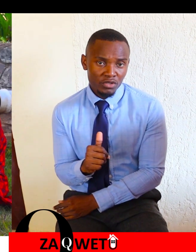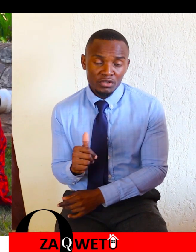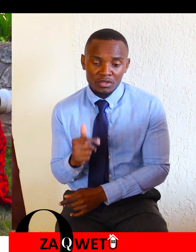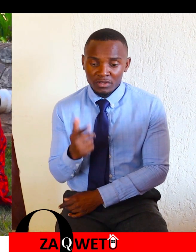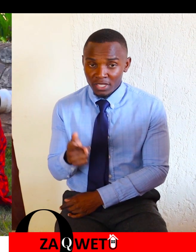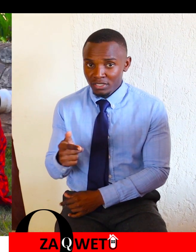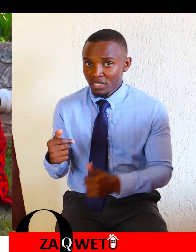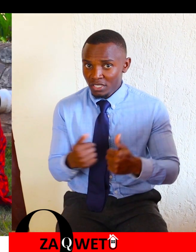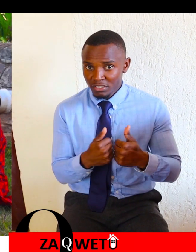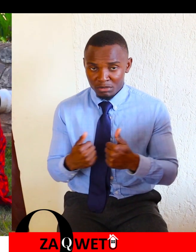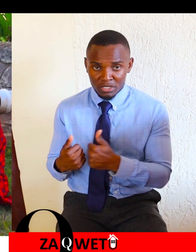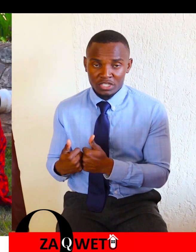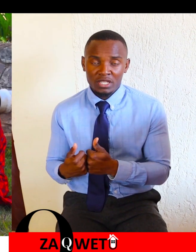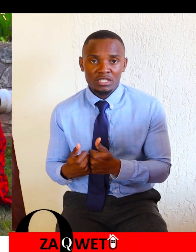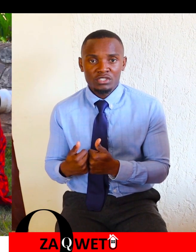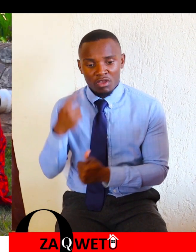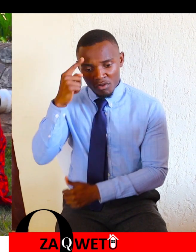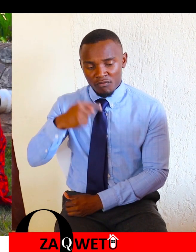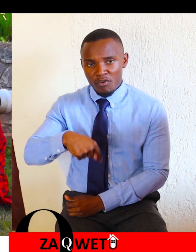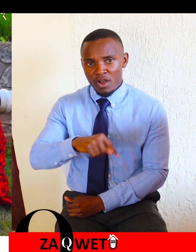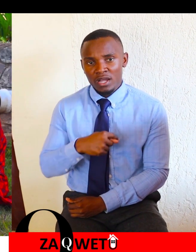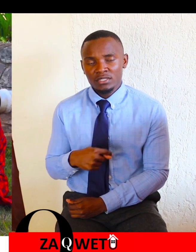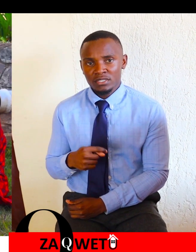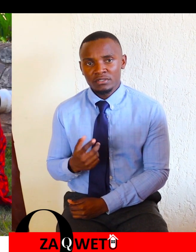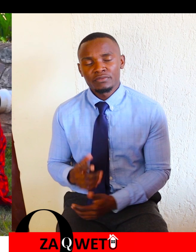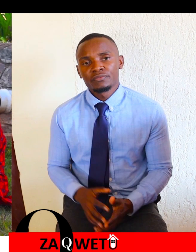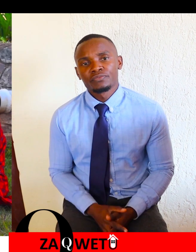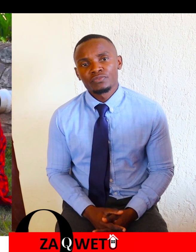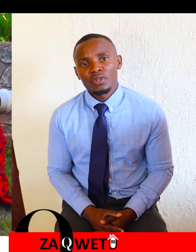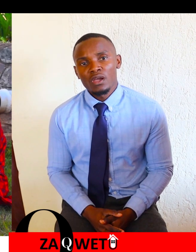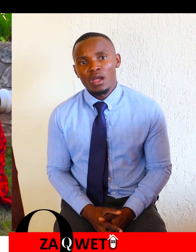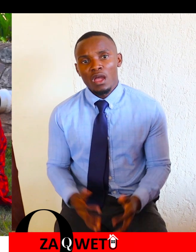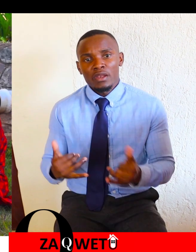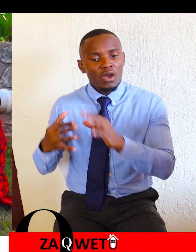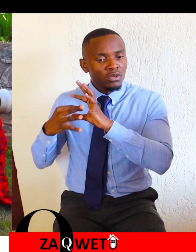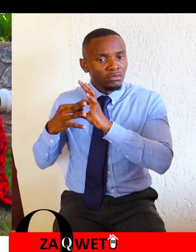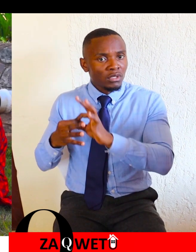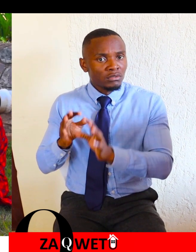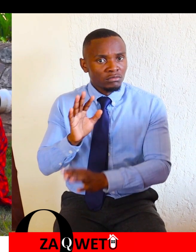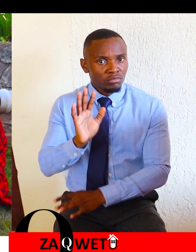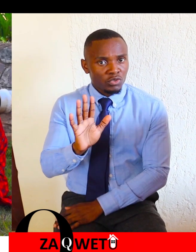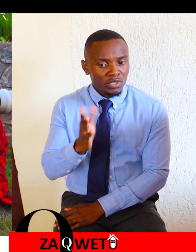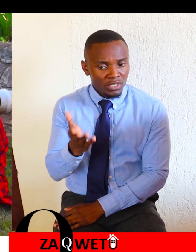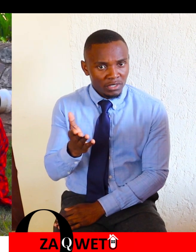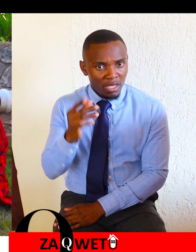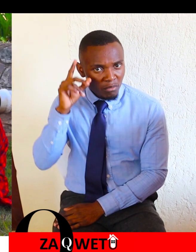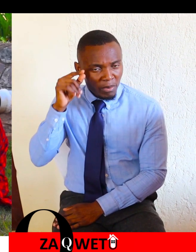hawajafikia. So bado ni challenge sana kwa upande wetu wa Mombasa. So kwa